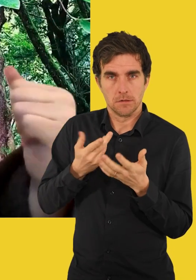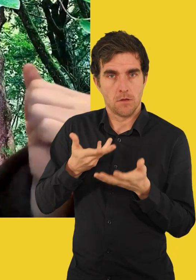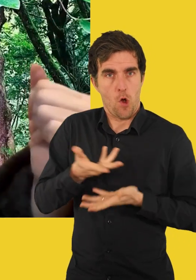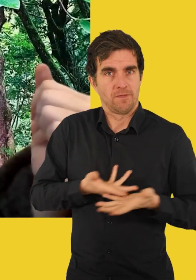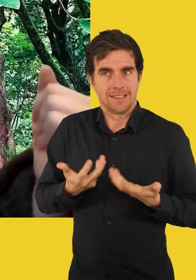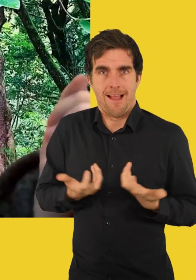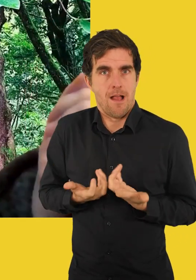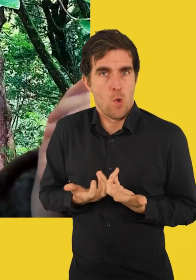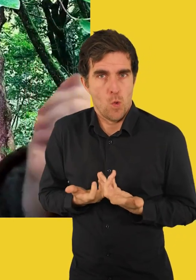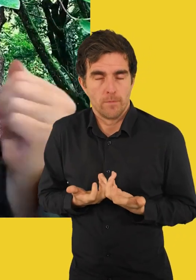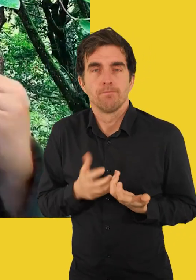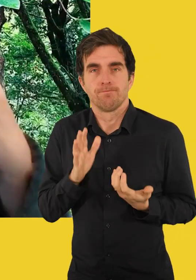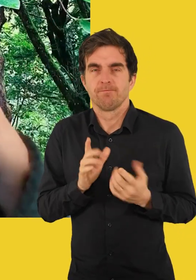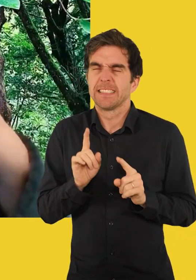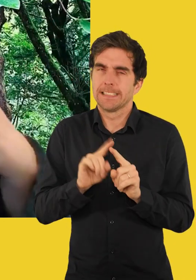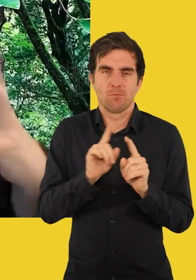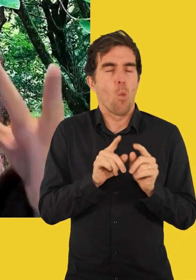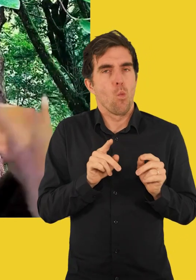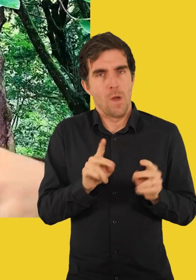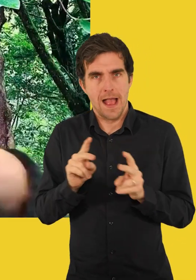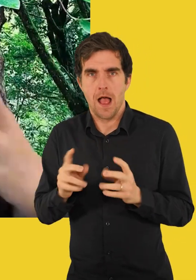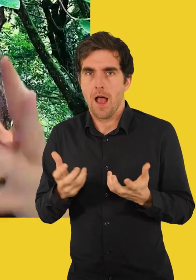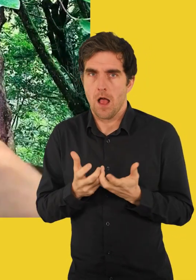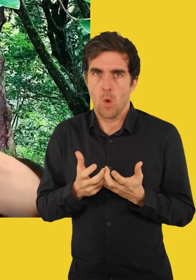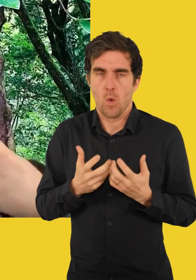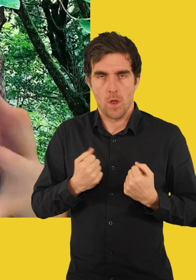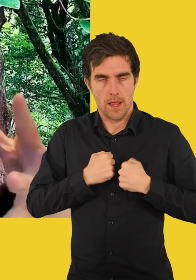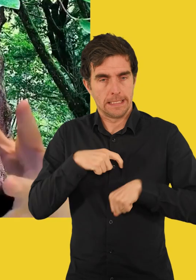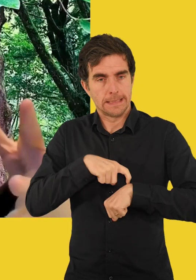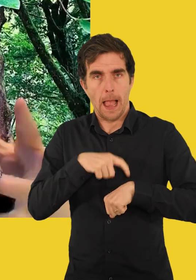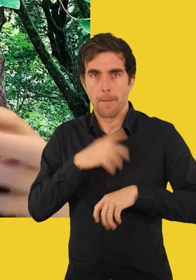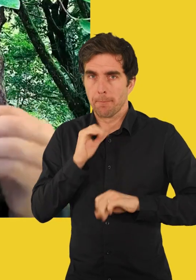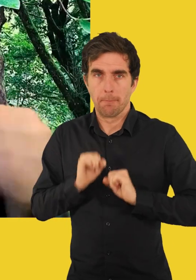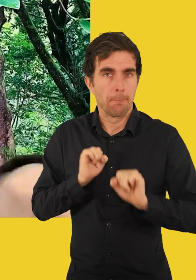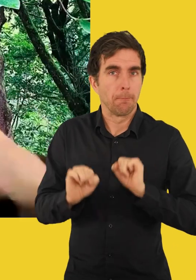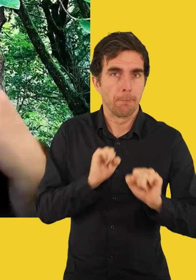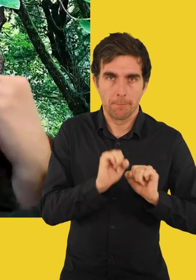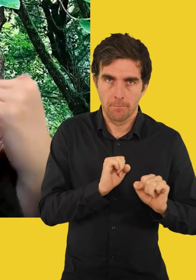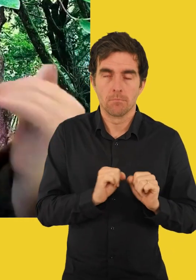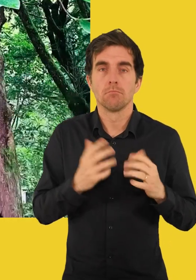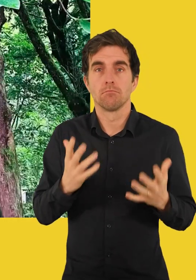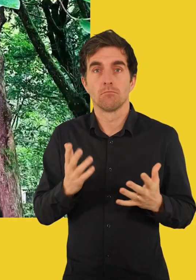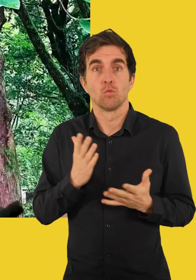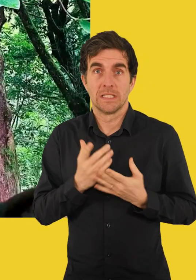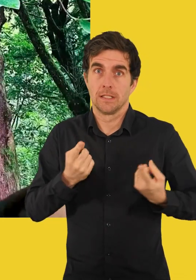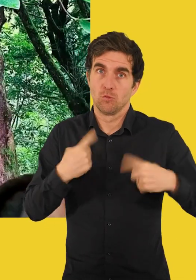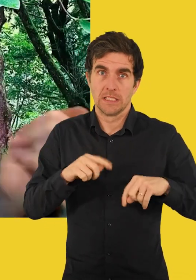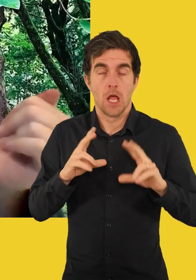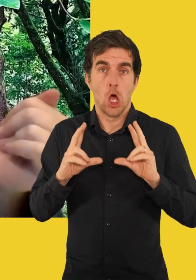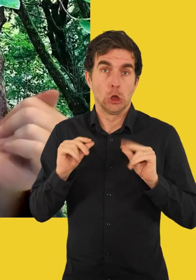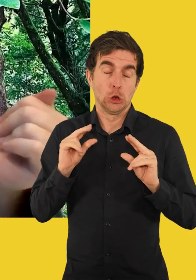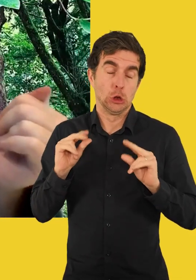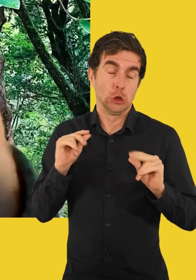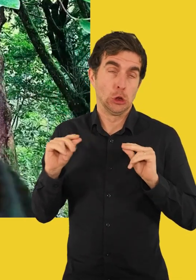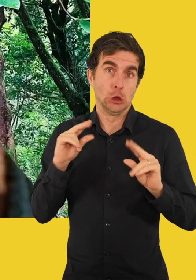conversation. We have different ways of experiencing time and we're a chatty bunch.